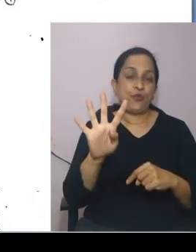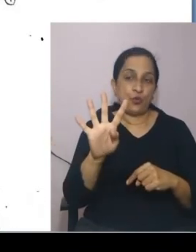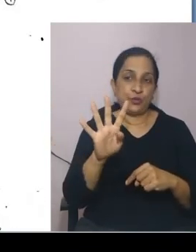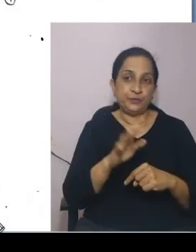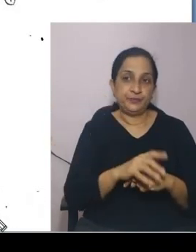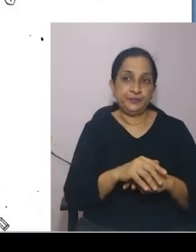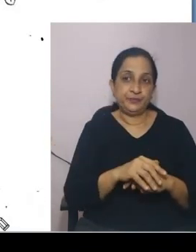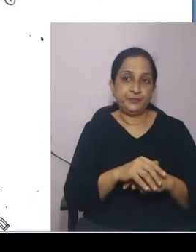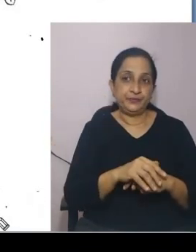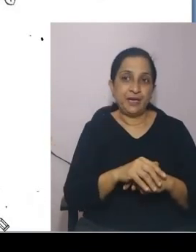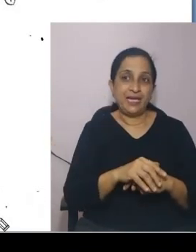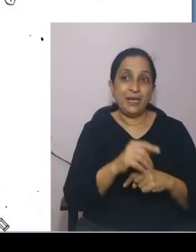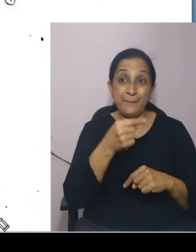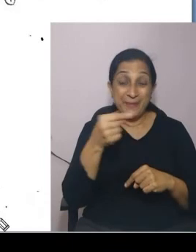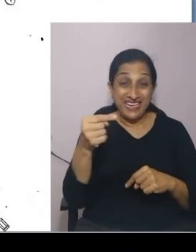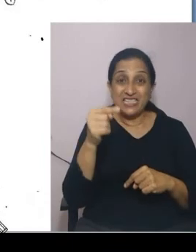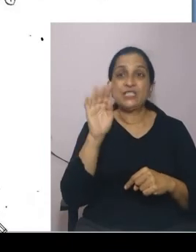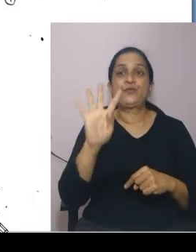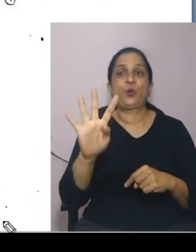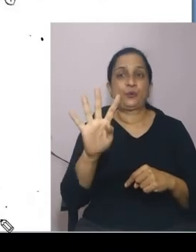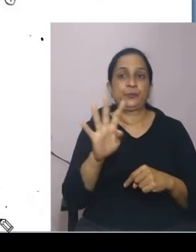divided by